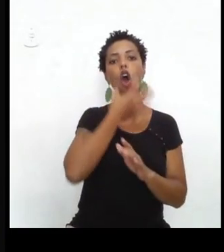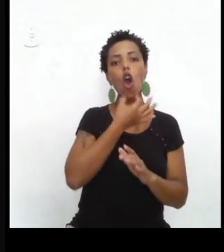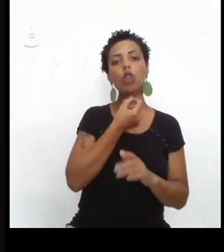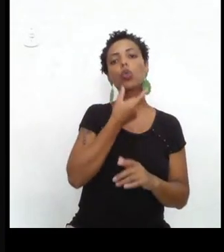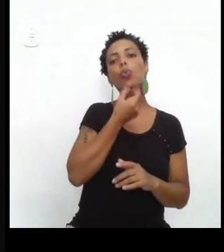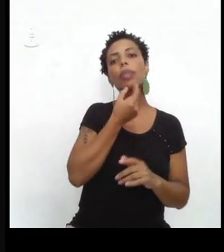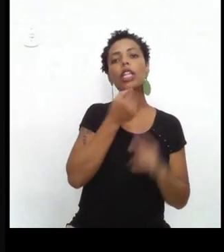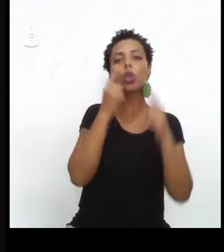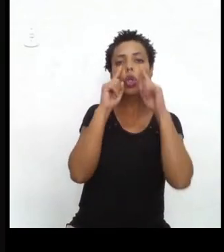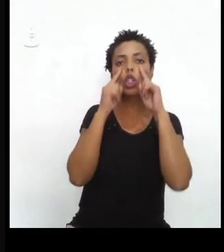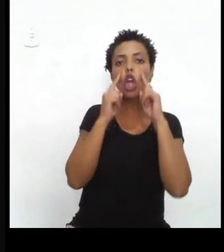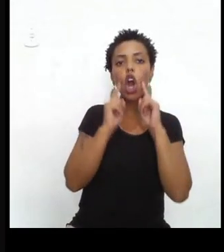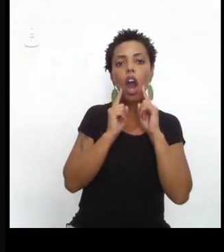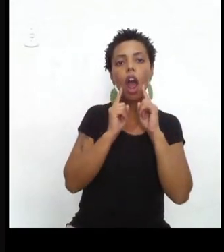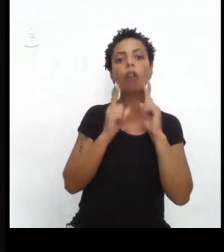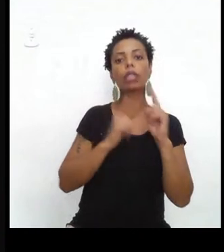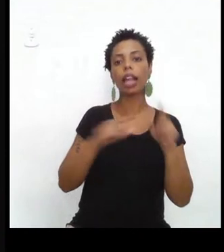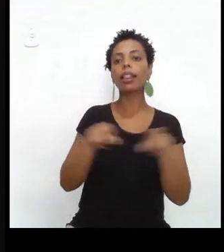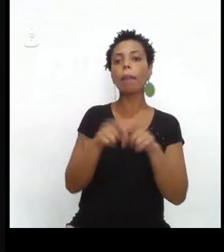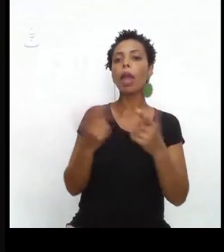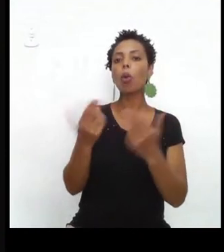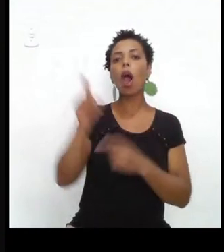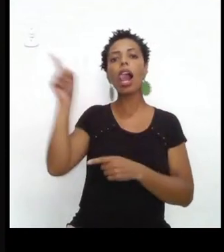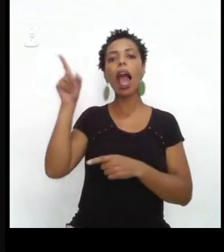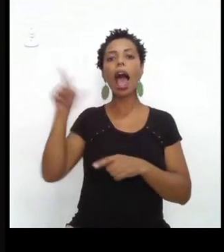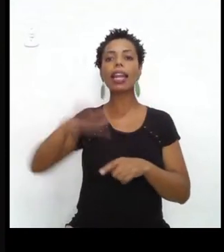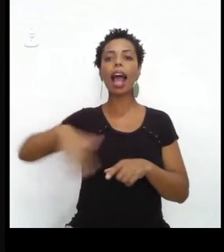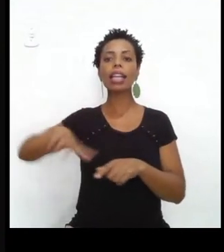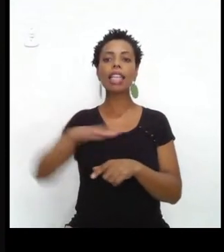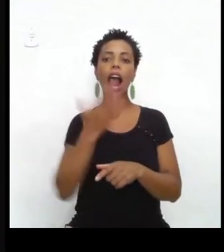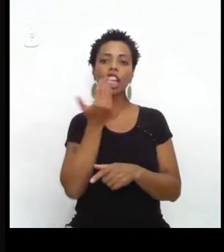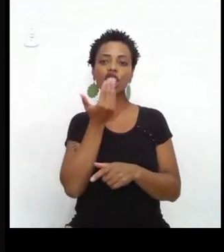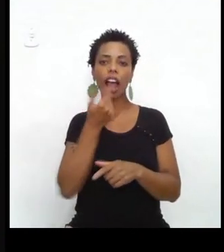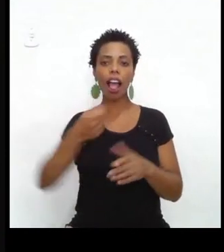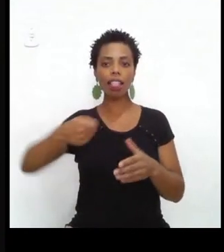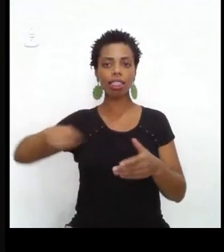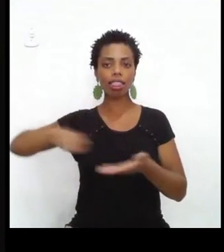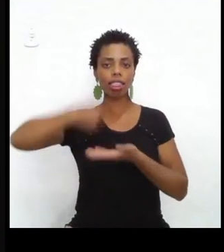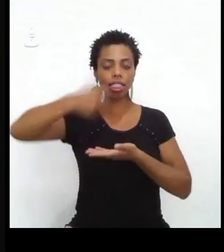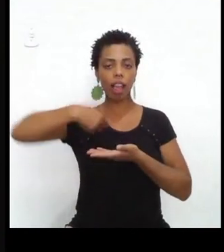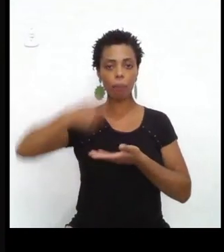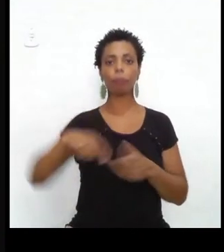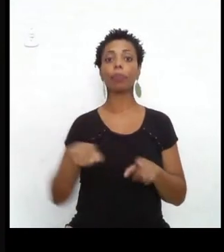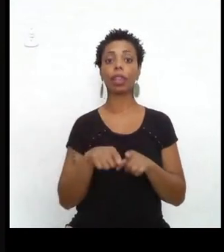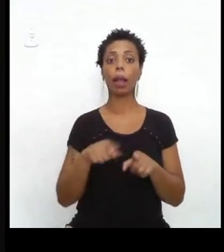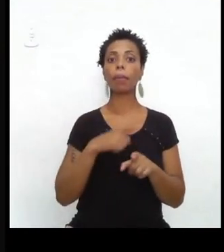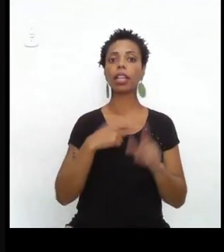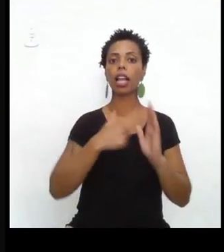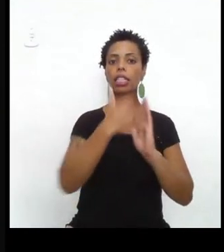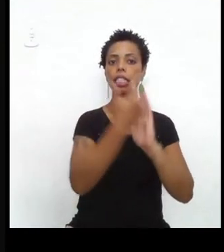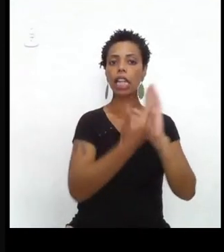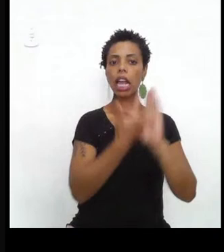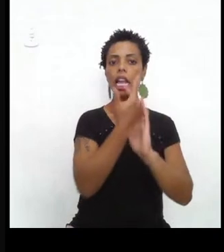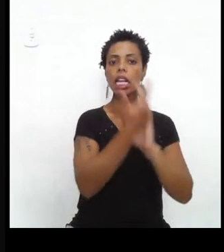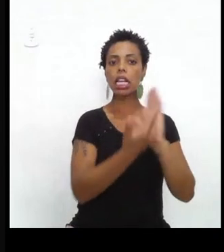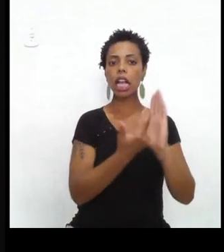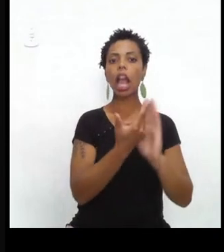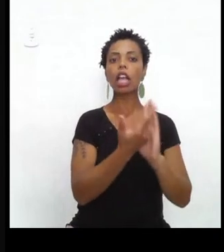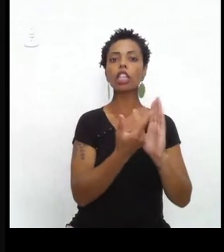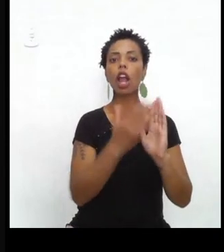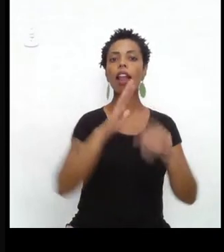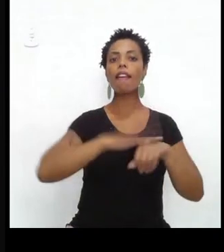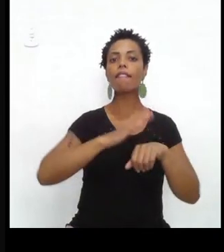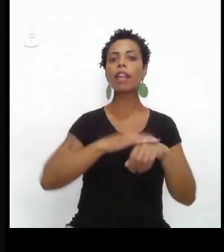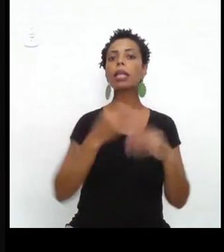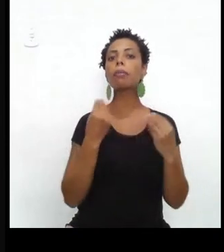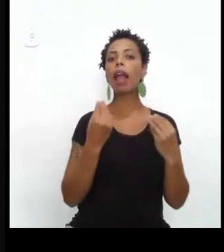Kailane que Machine activision não tira cozer as cenouras Fashion arrenda-se quarto em